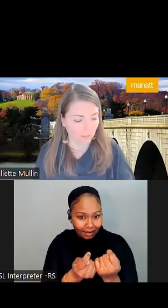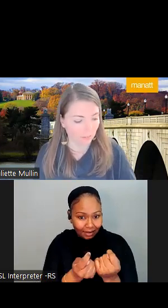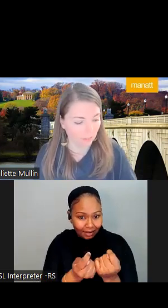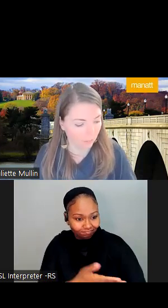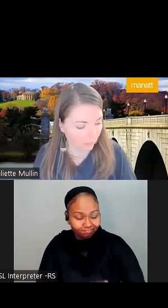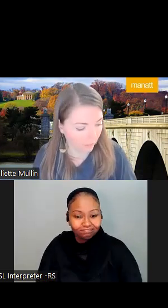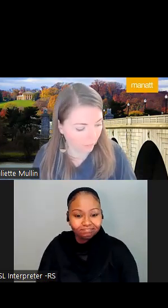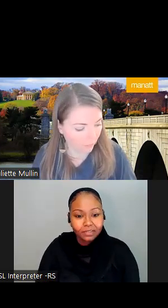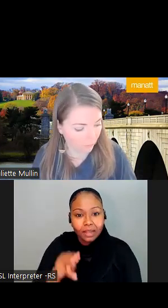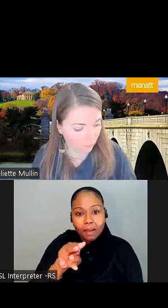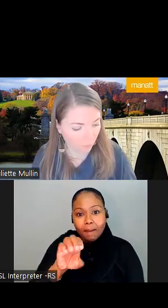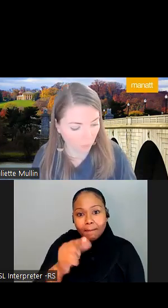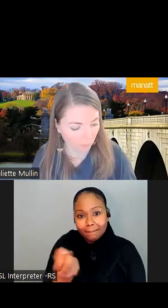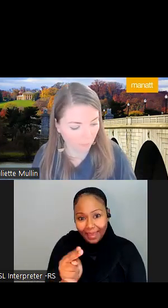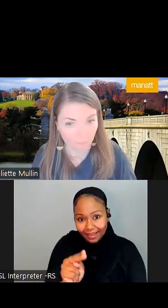Megan.